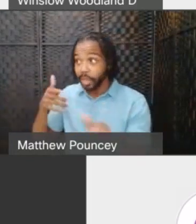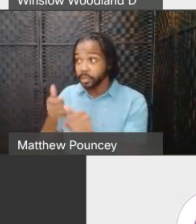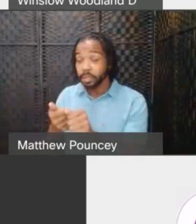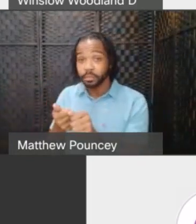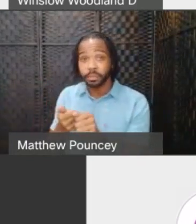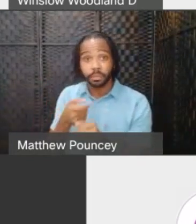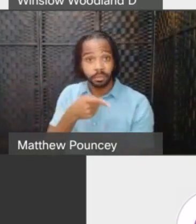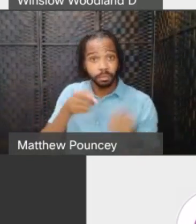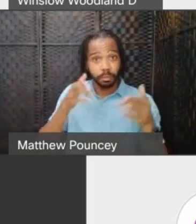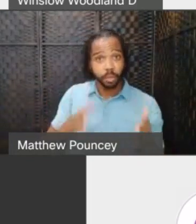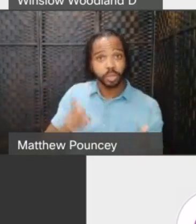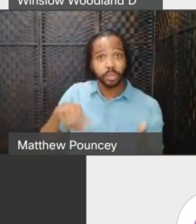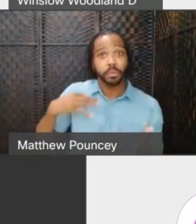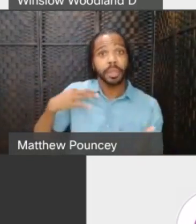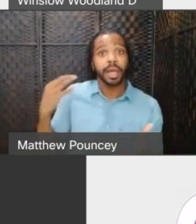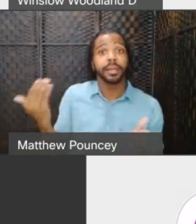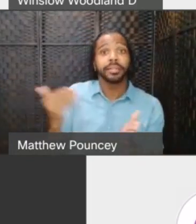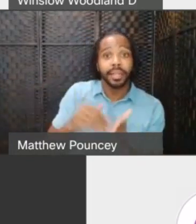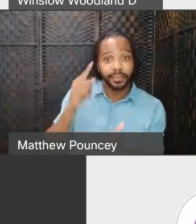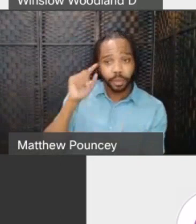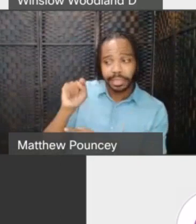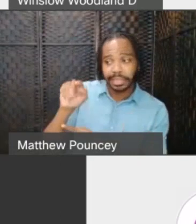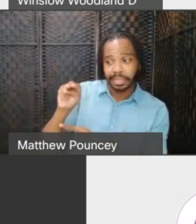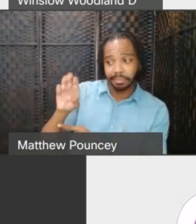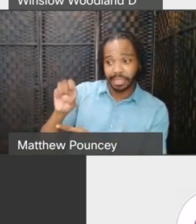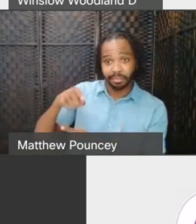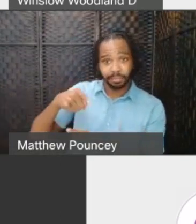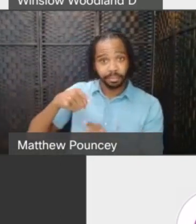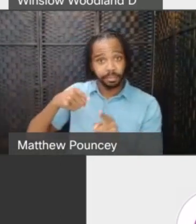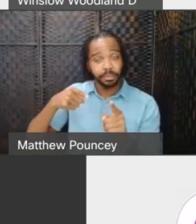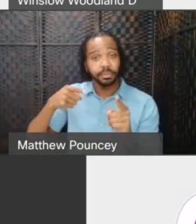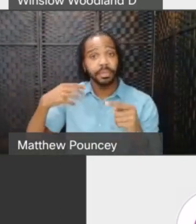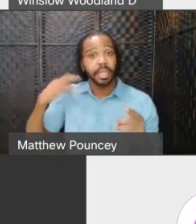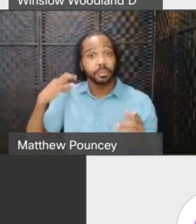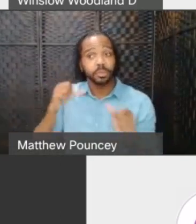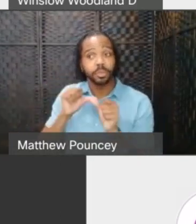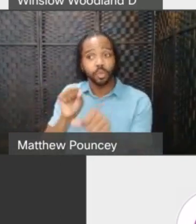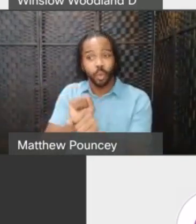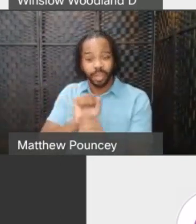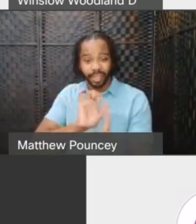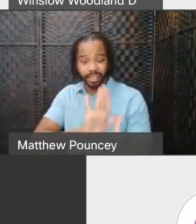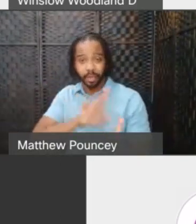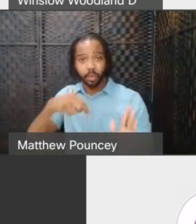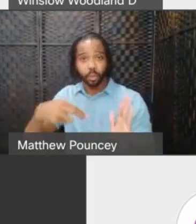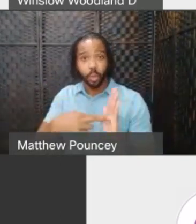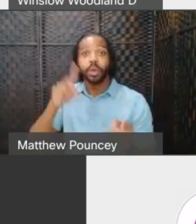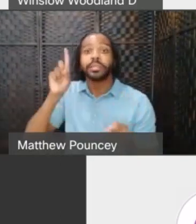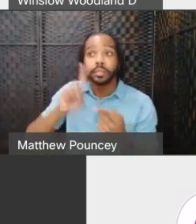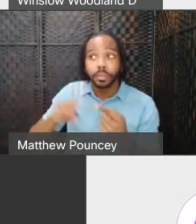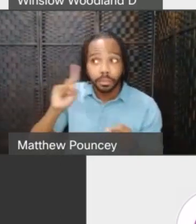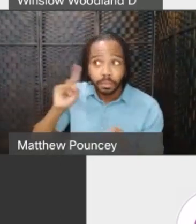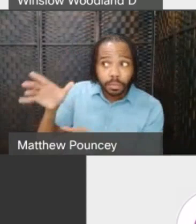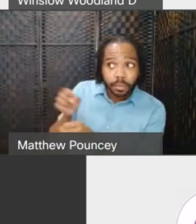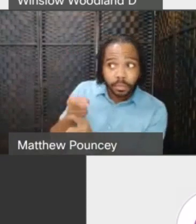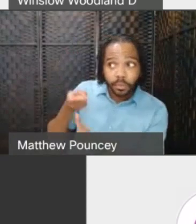reapplies for TME status deemed eligible to continue working in that role until they hear back from DC